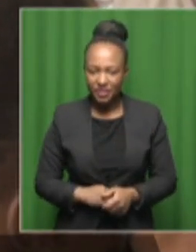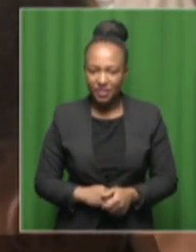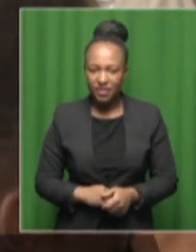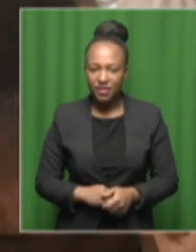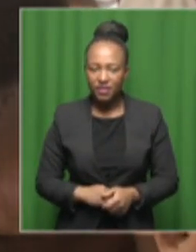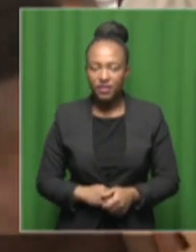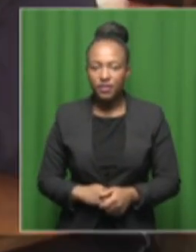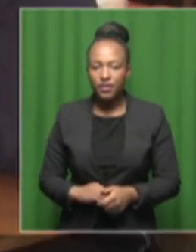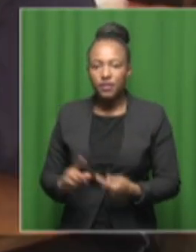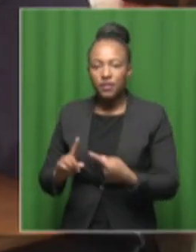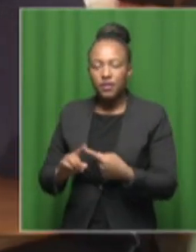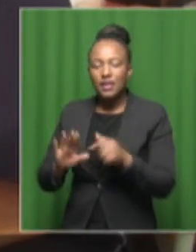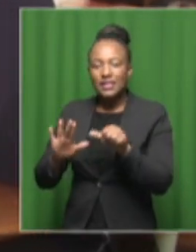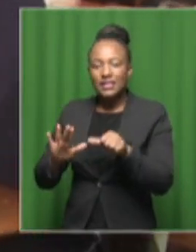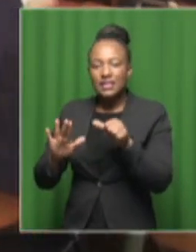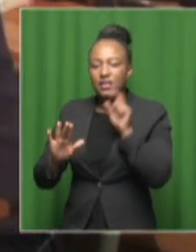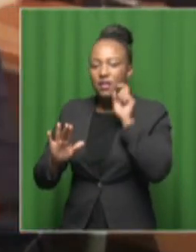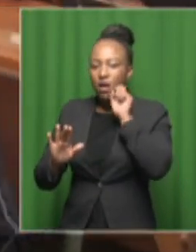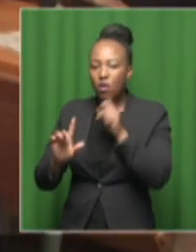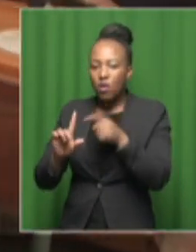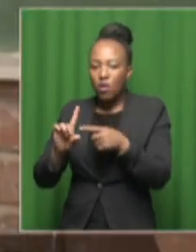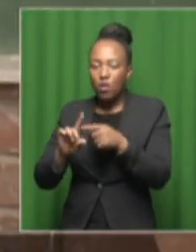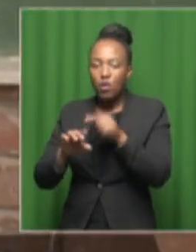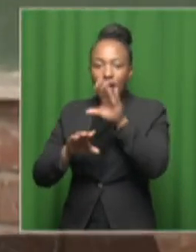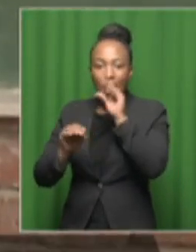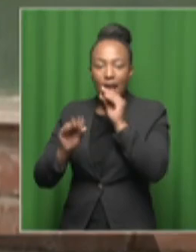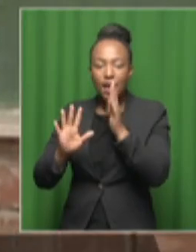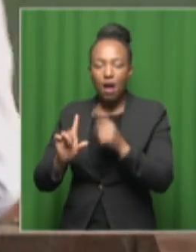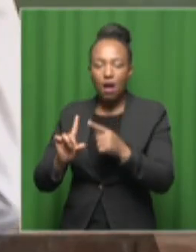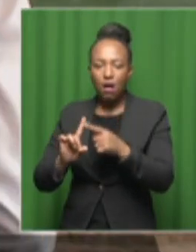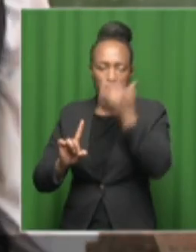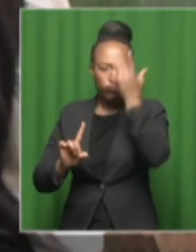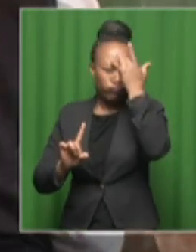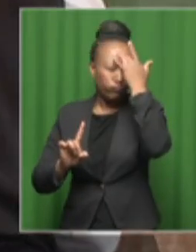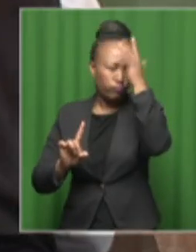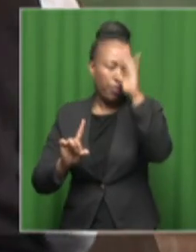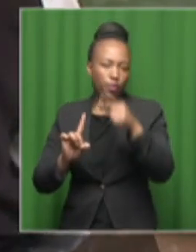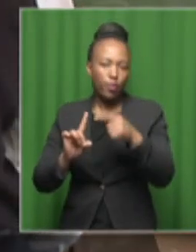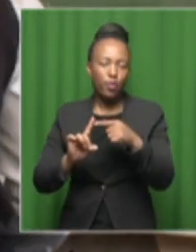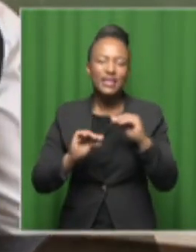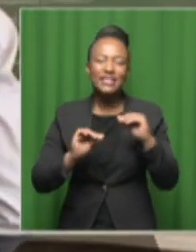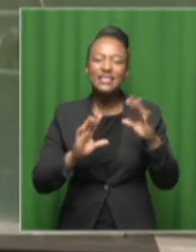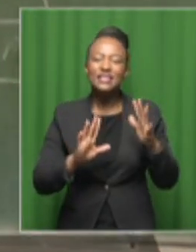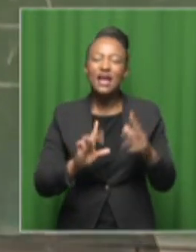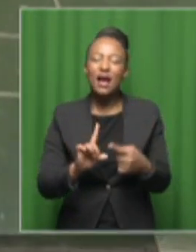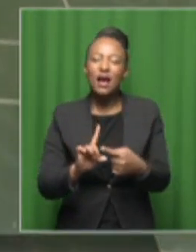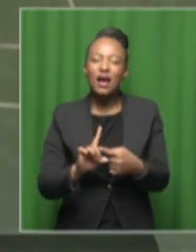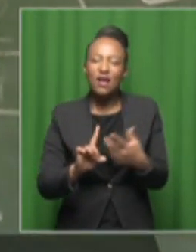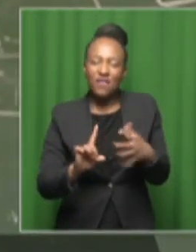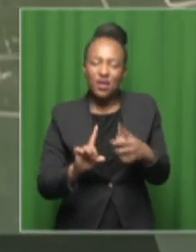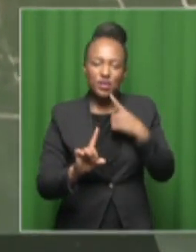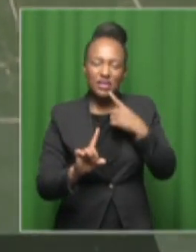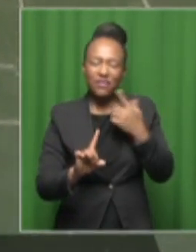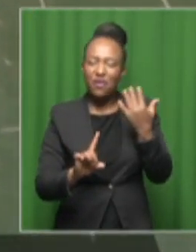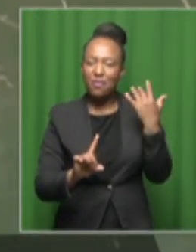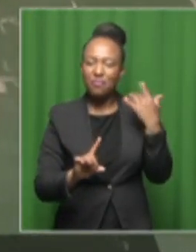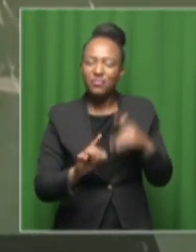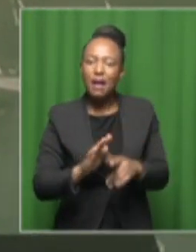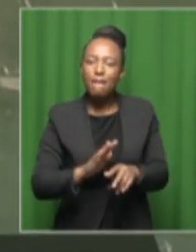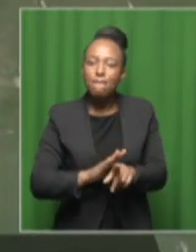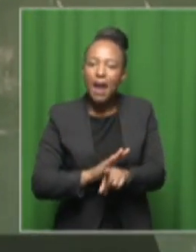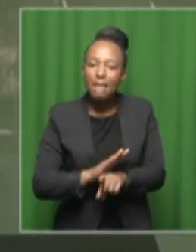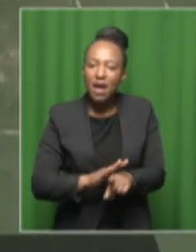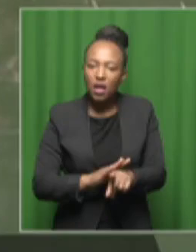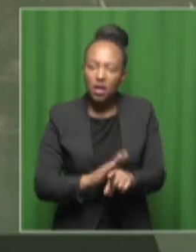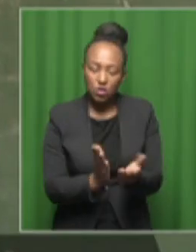The 16-year-old learner has been described as brilliant by her teachers right from her early primary school years. Mpahlele